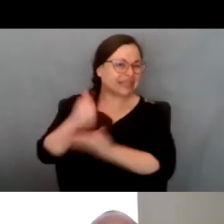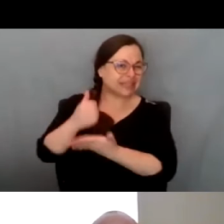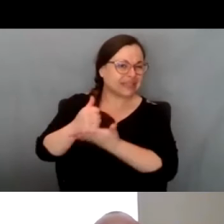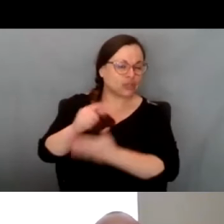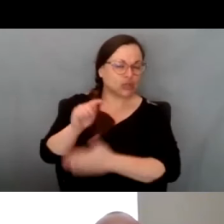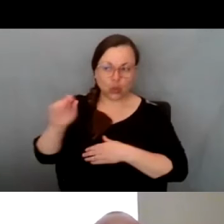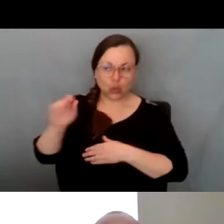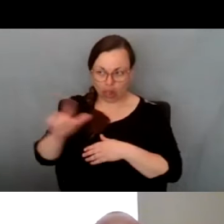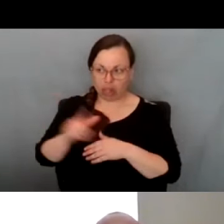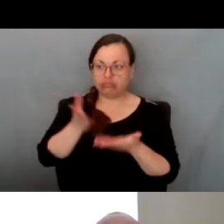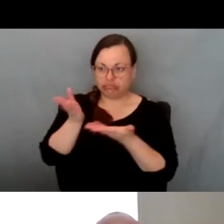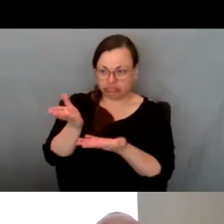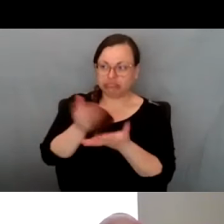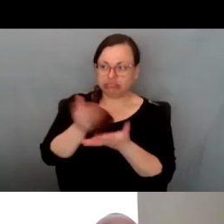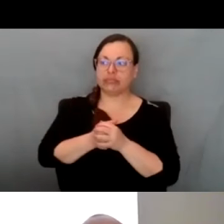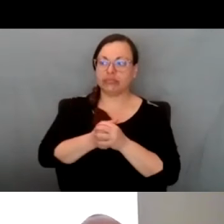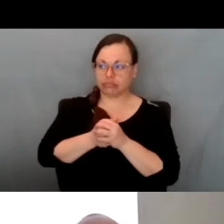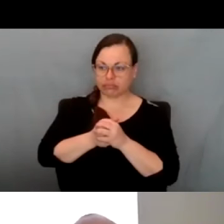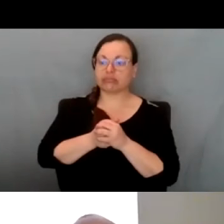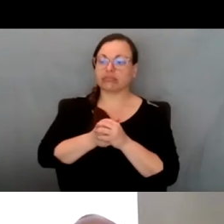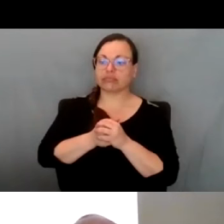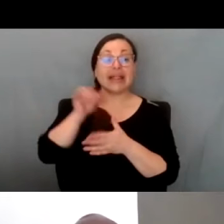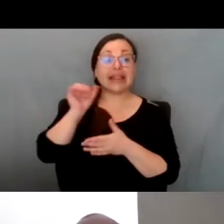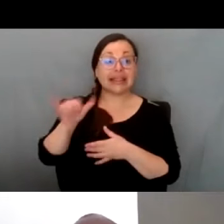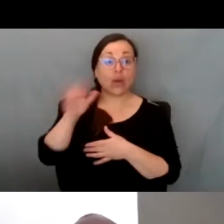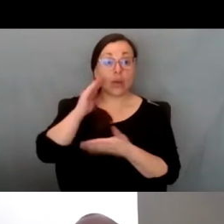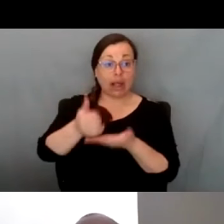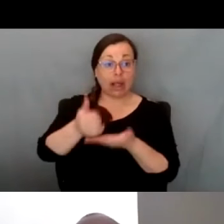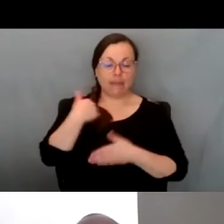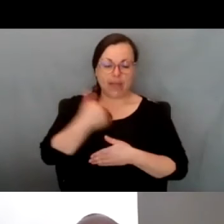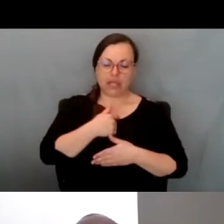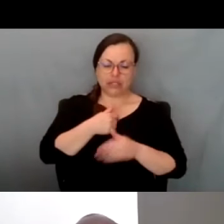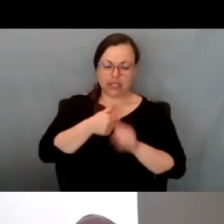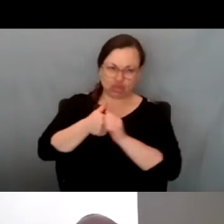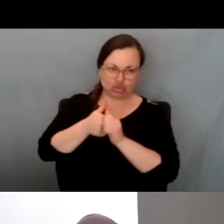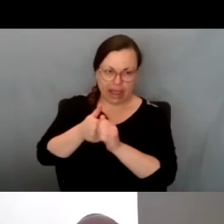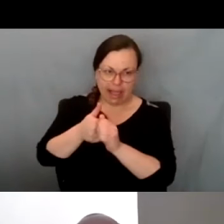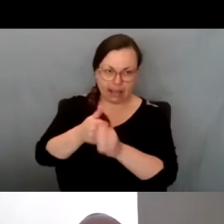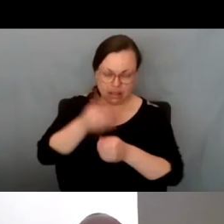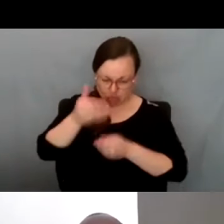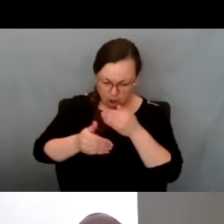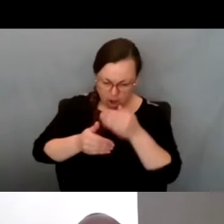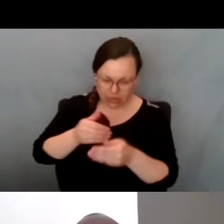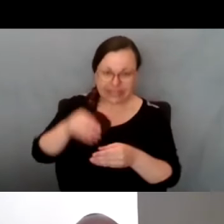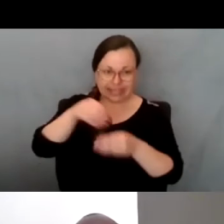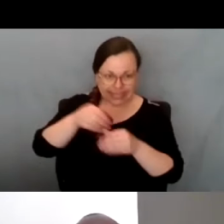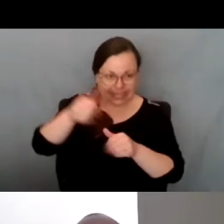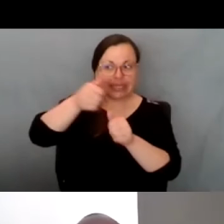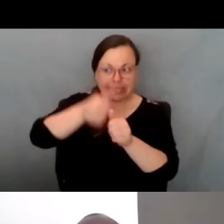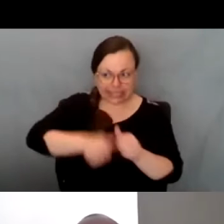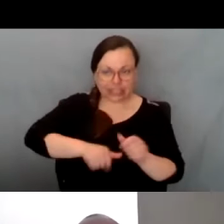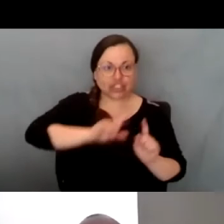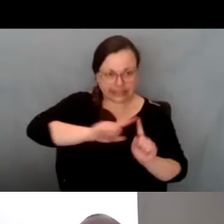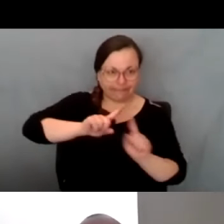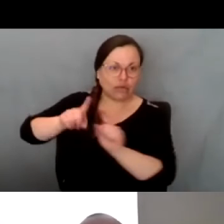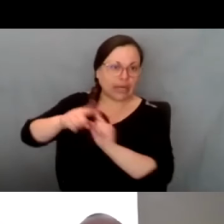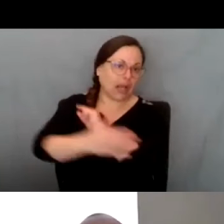in short, that is helping us to track progress in each of these different